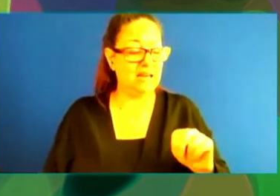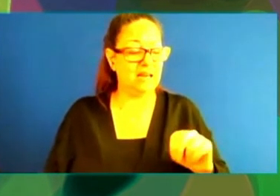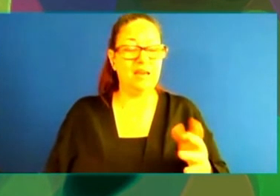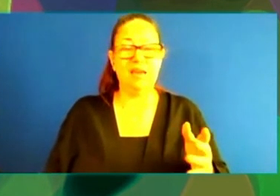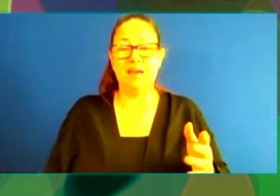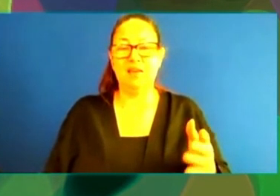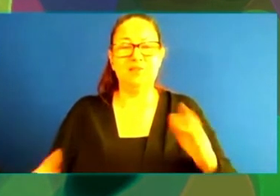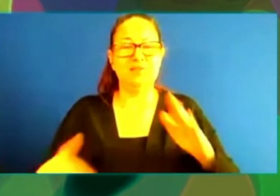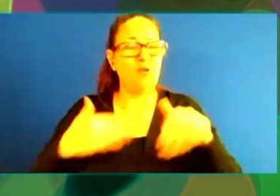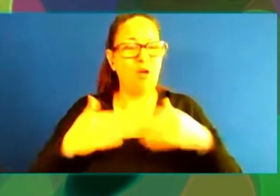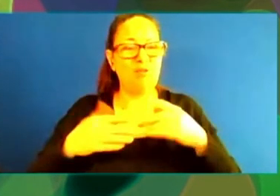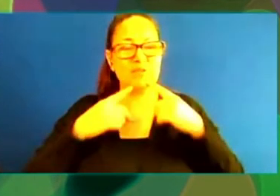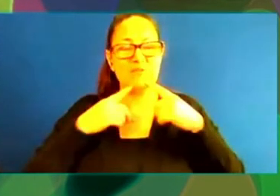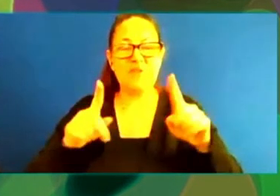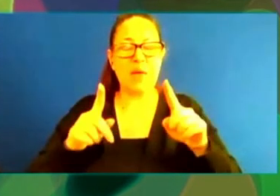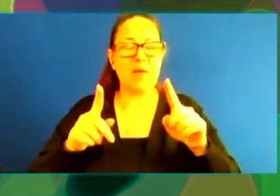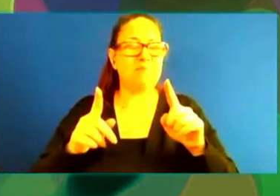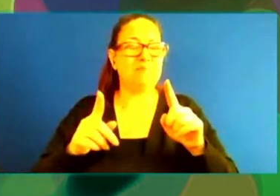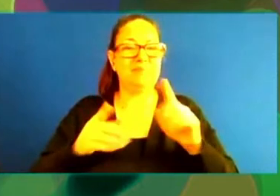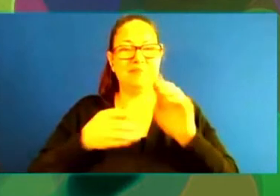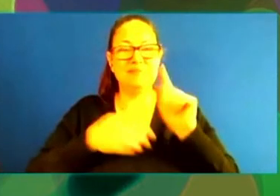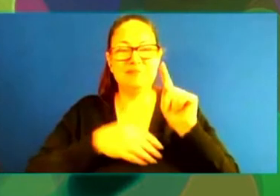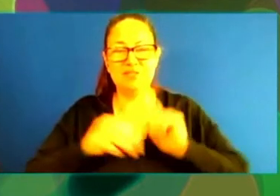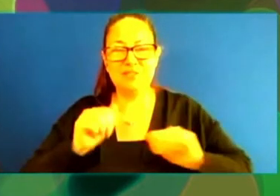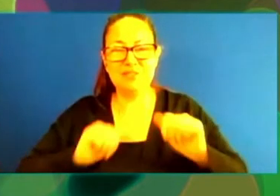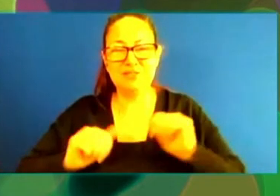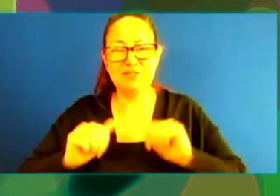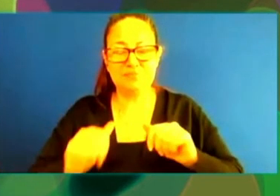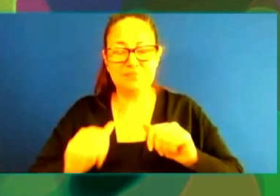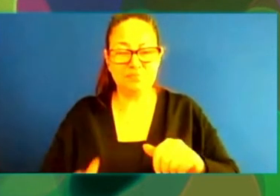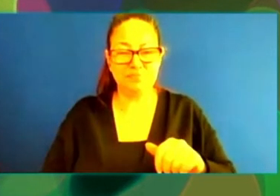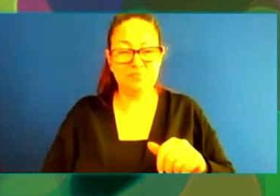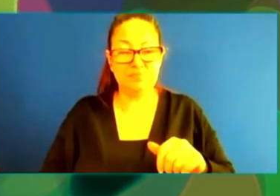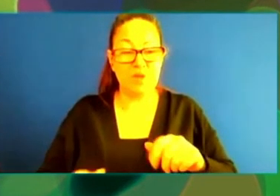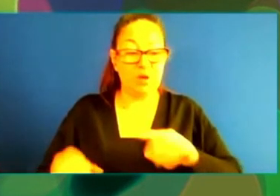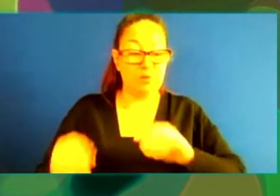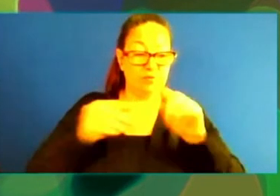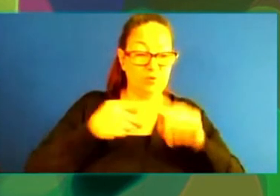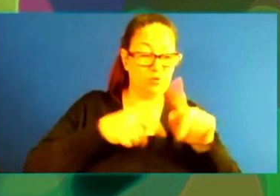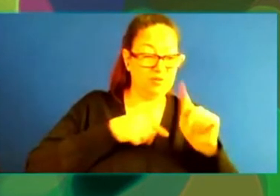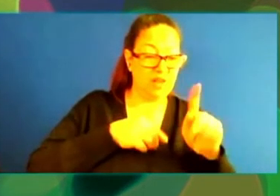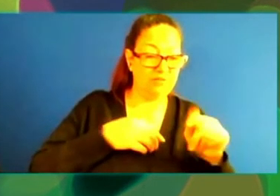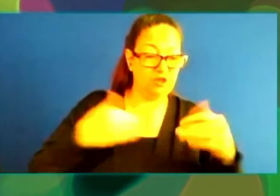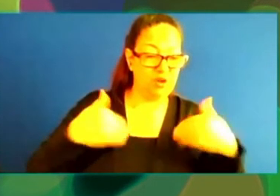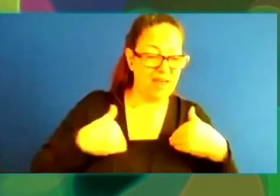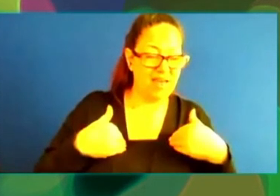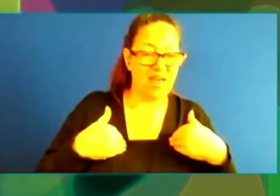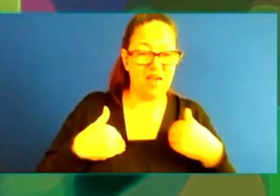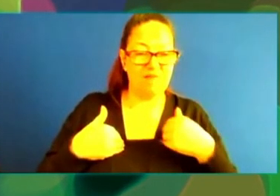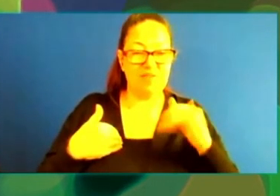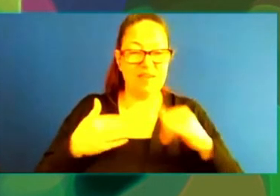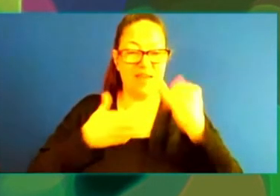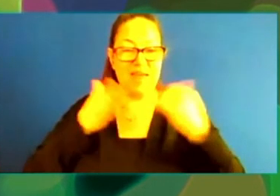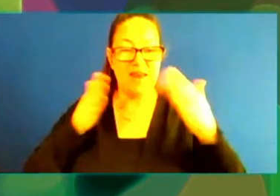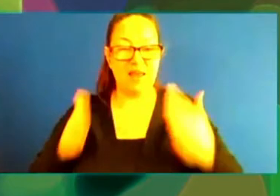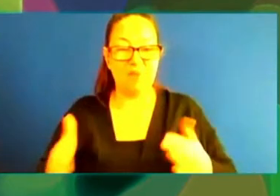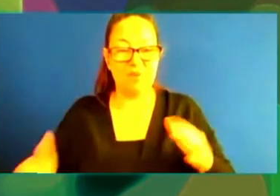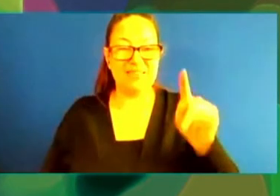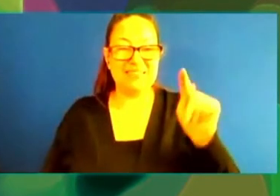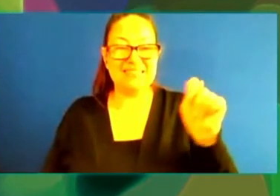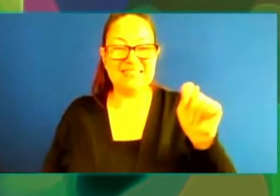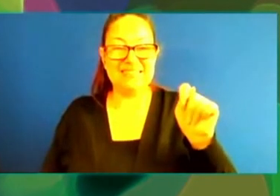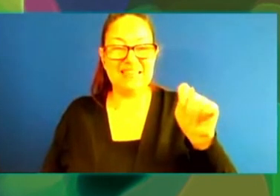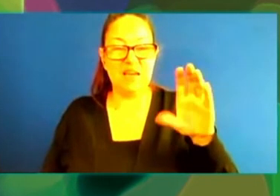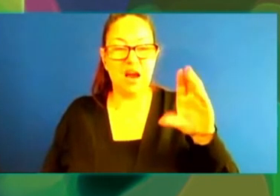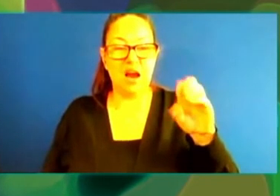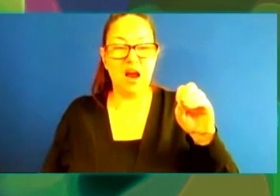his famous series of stories. And then moving that into television, there's the animator T. Collins, who